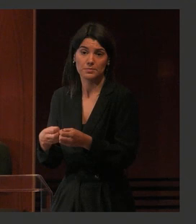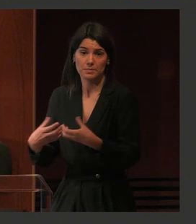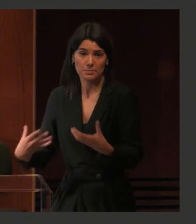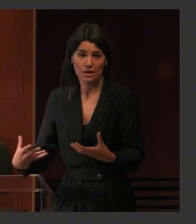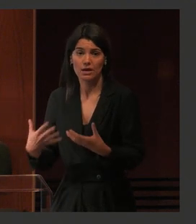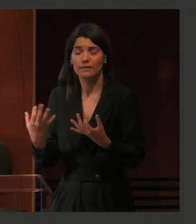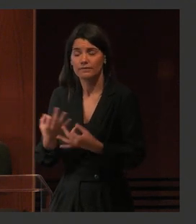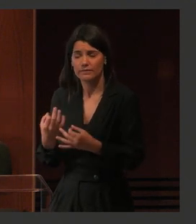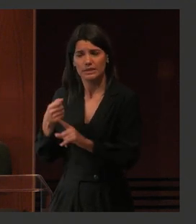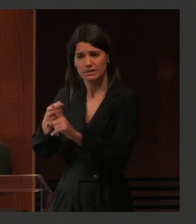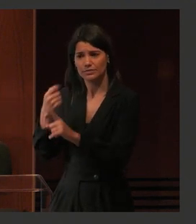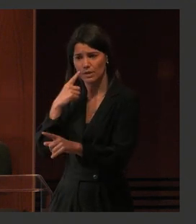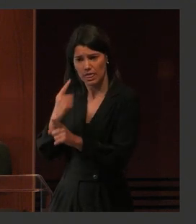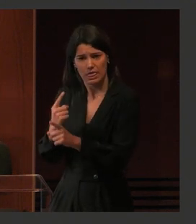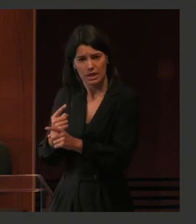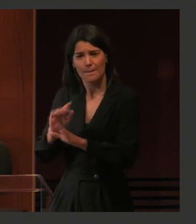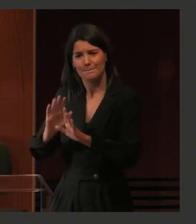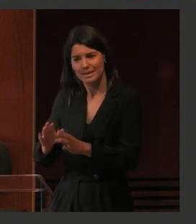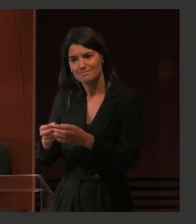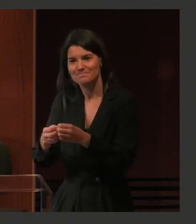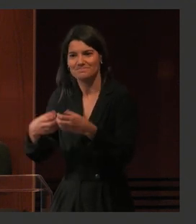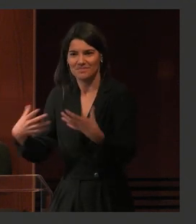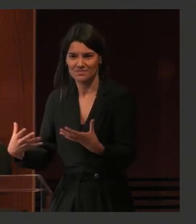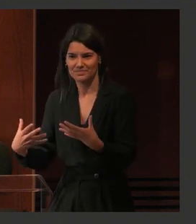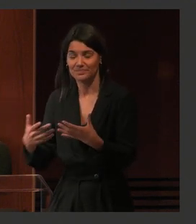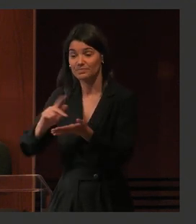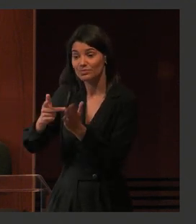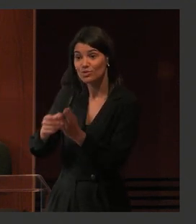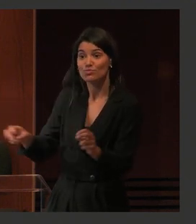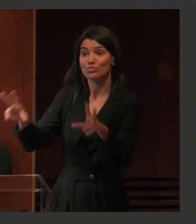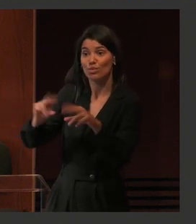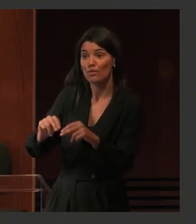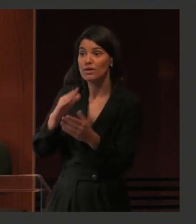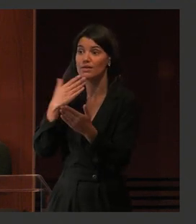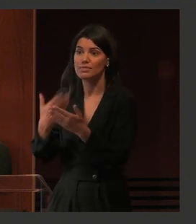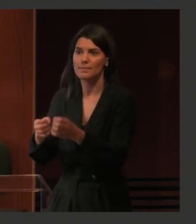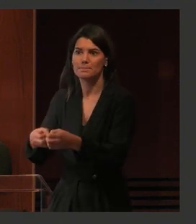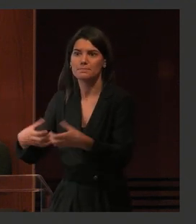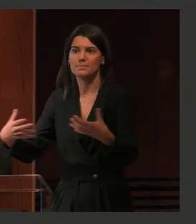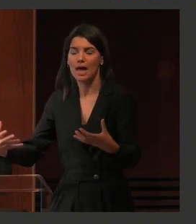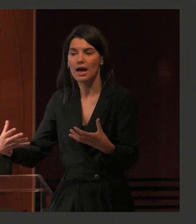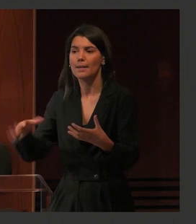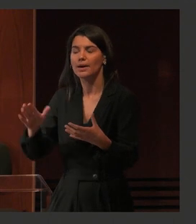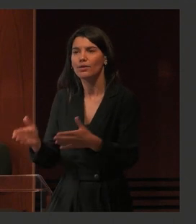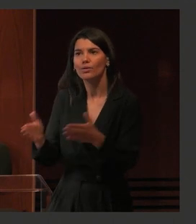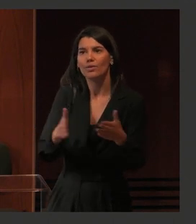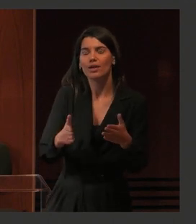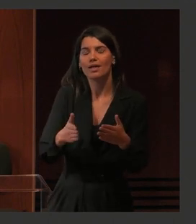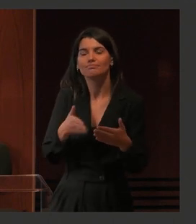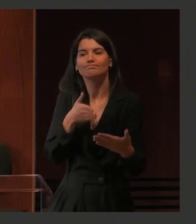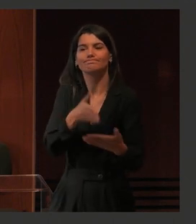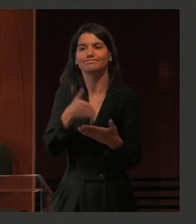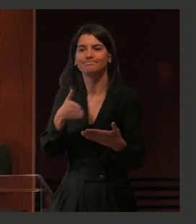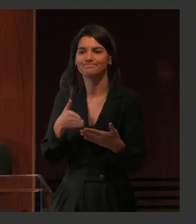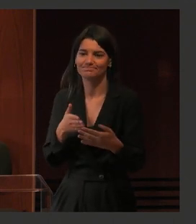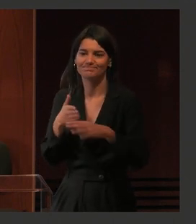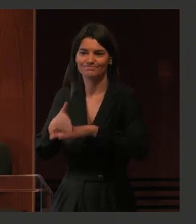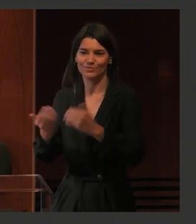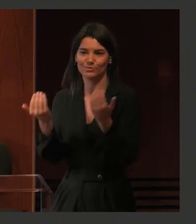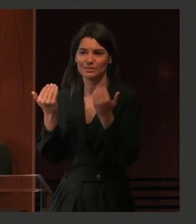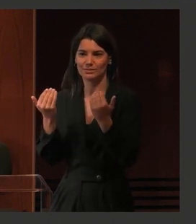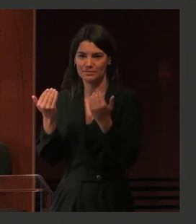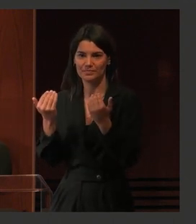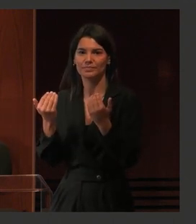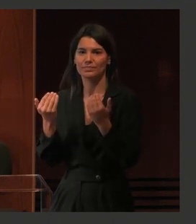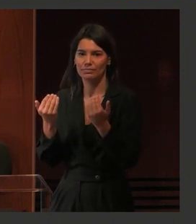new technologies will both expand and limit those who have access to information. There is the